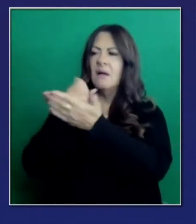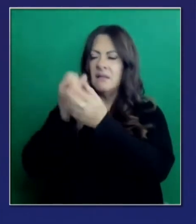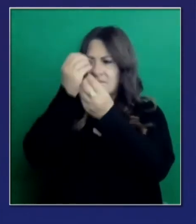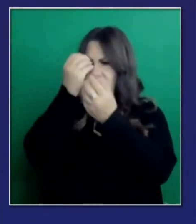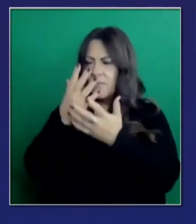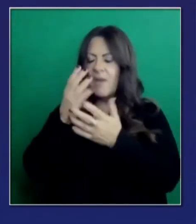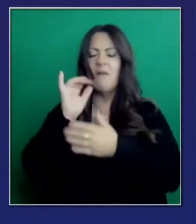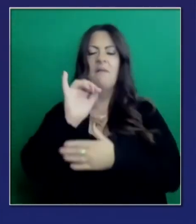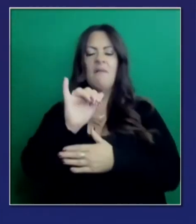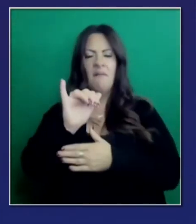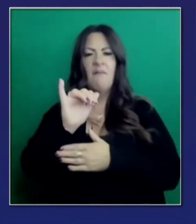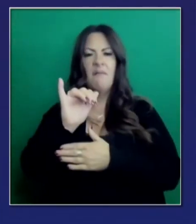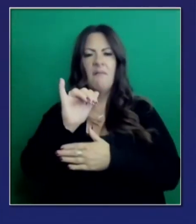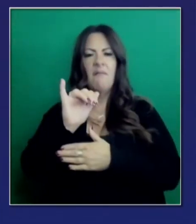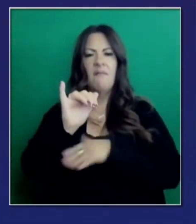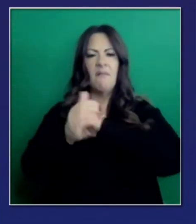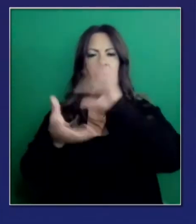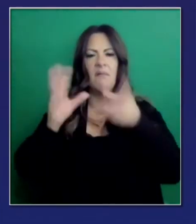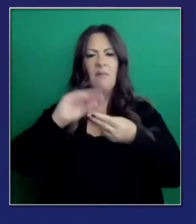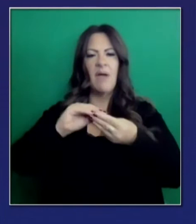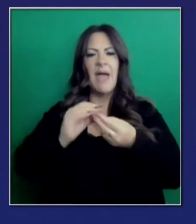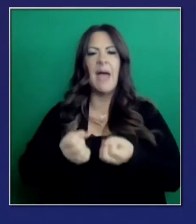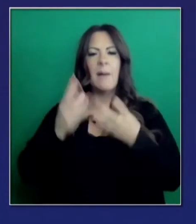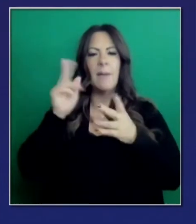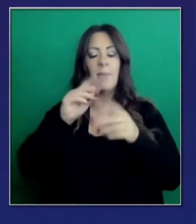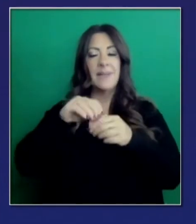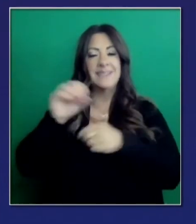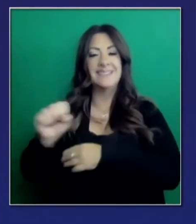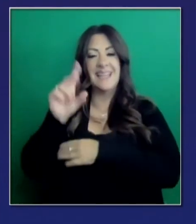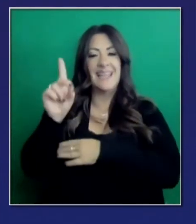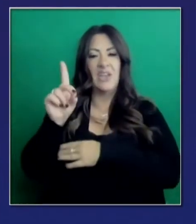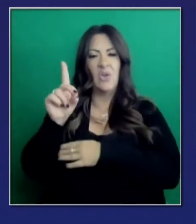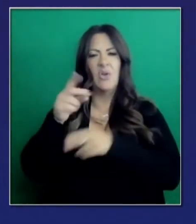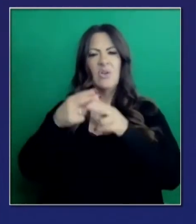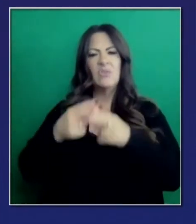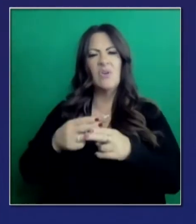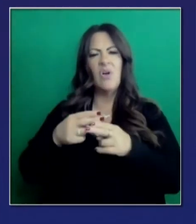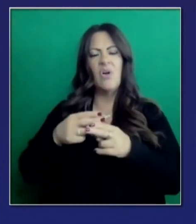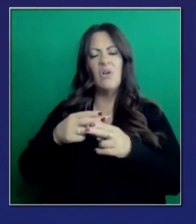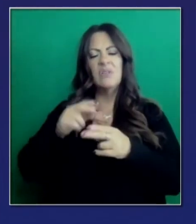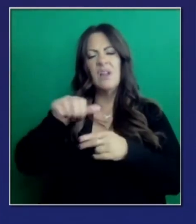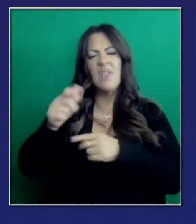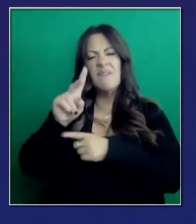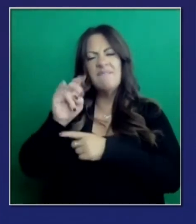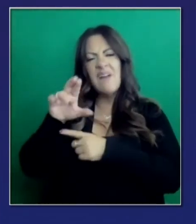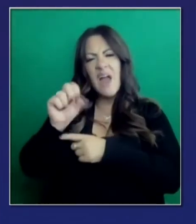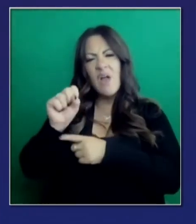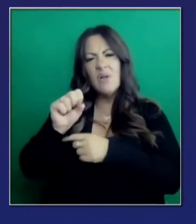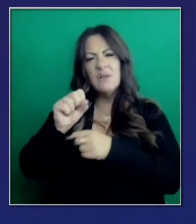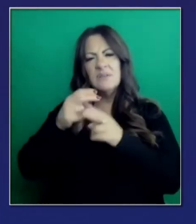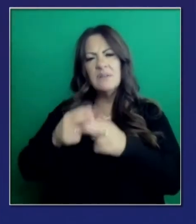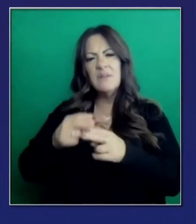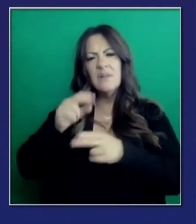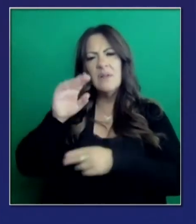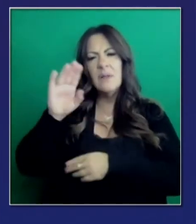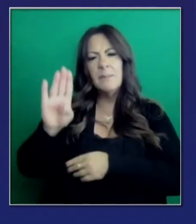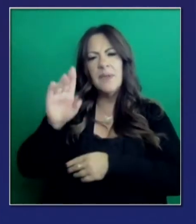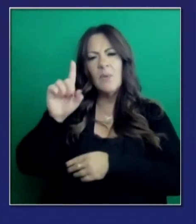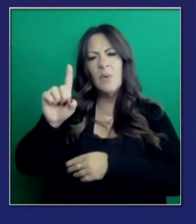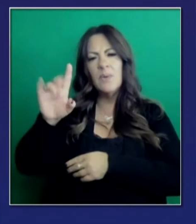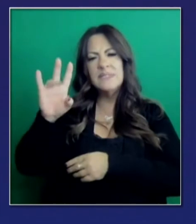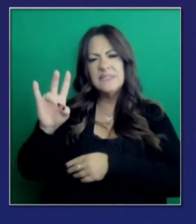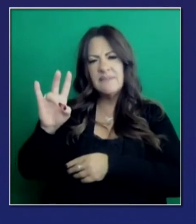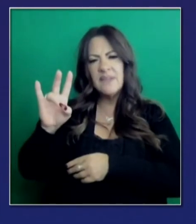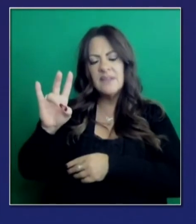that B117 variant that's gotten a lot of attention that we have been able to identify. So